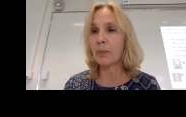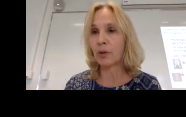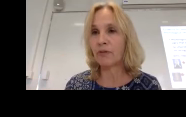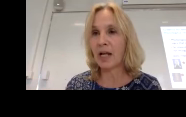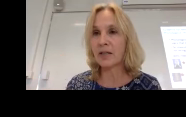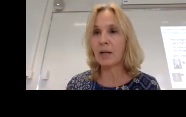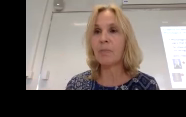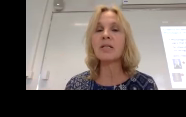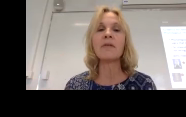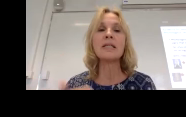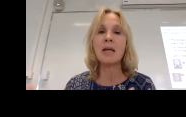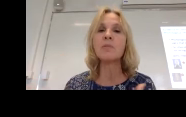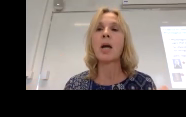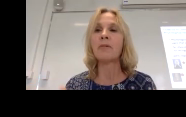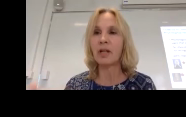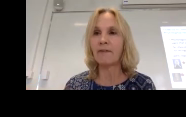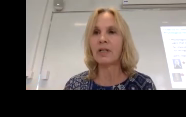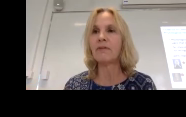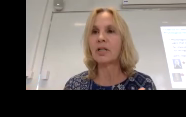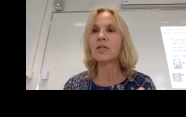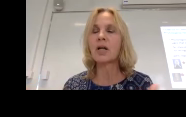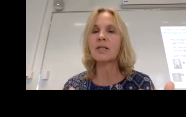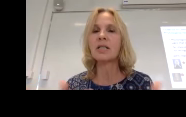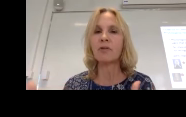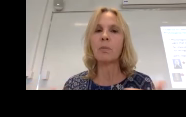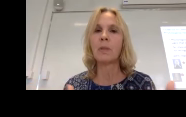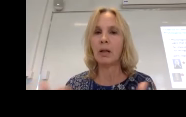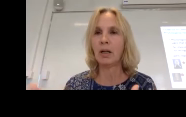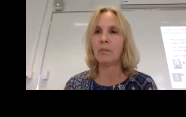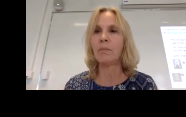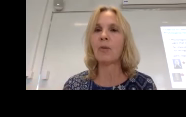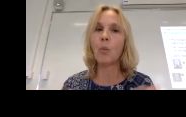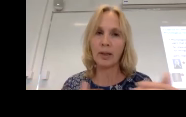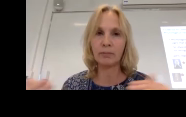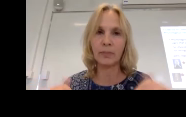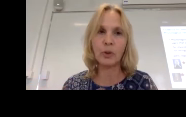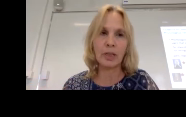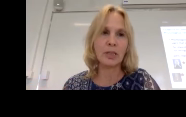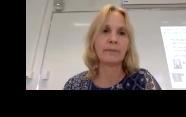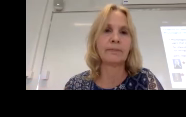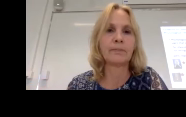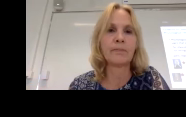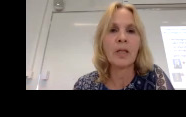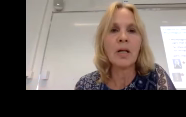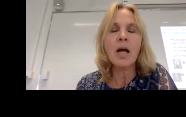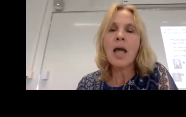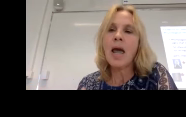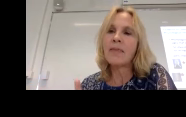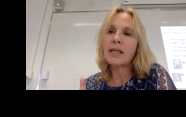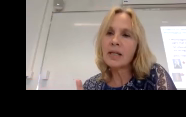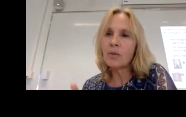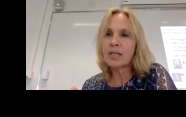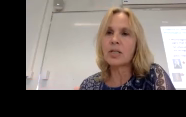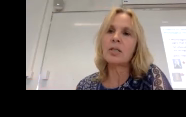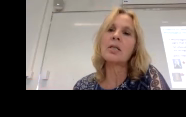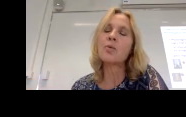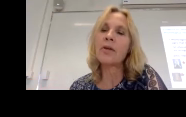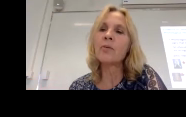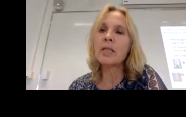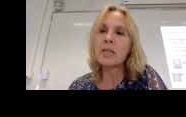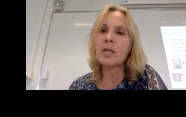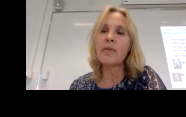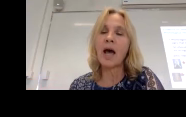phonological neighborhood for that sign based on the same type of definition, signs that differ by one unit. And the key question